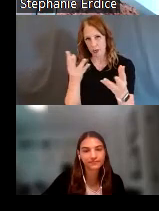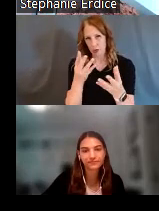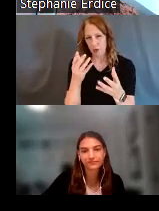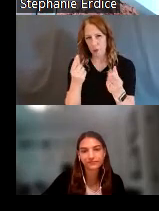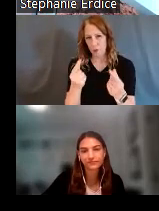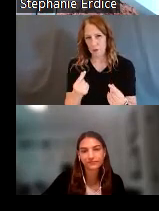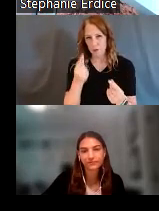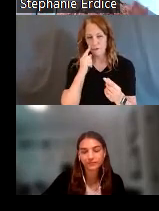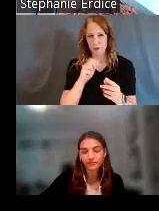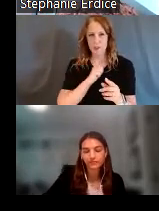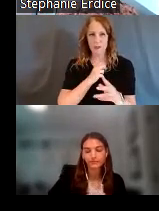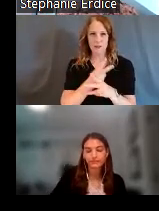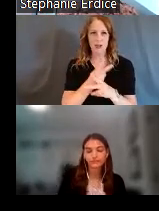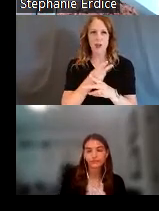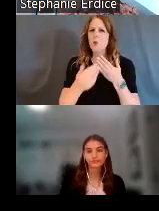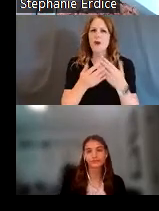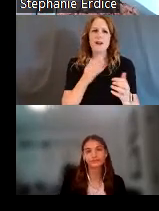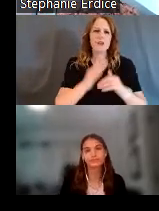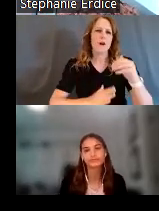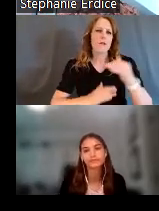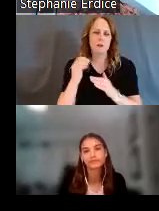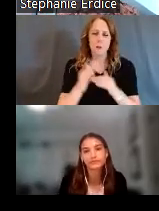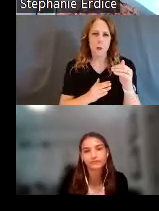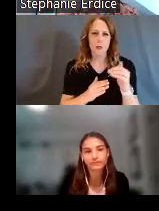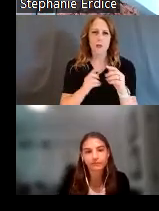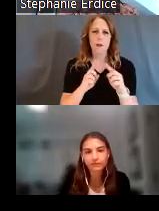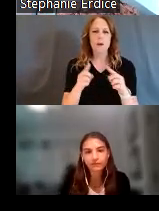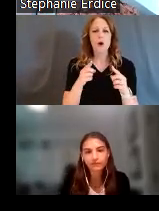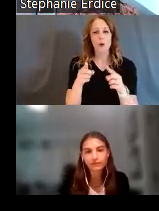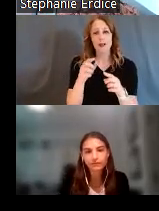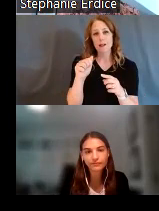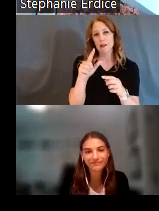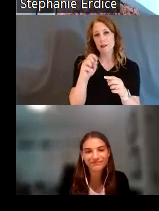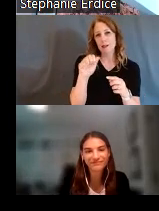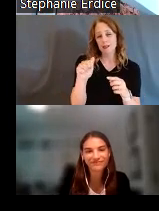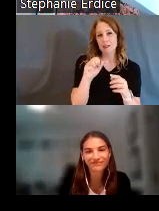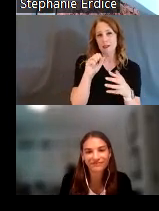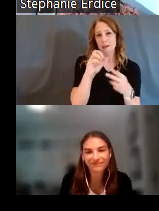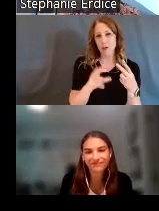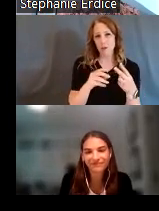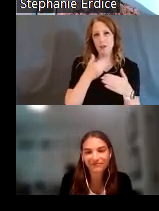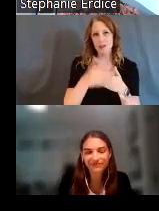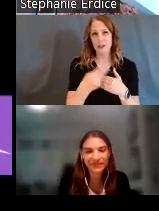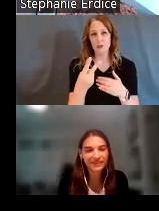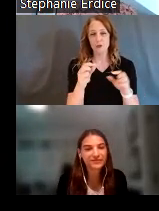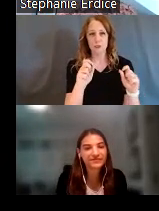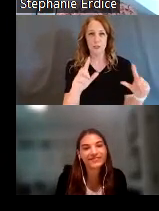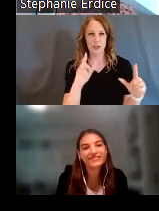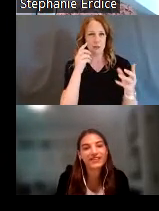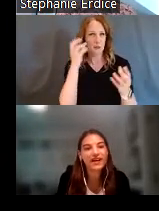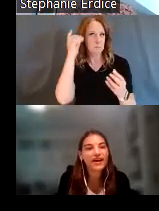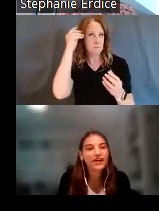at whatever level you're comfortable with, but start thinking of those while she goes through these next two slides. So Alyssa, I'm turning it back to you.